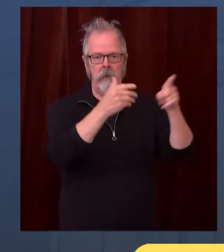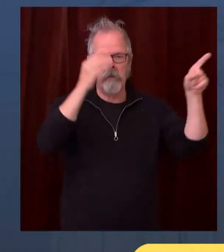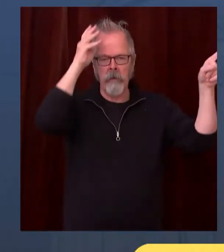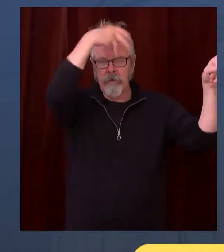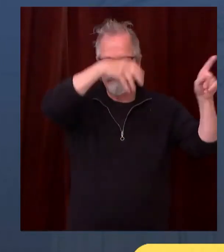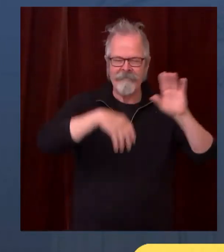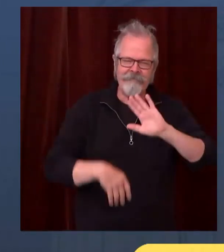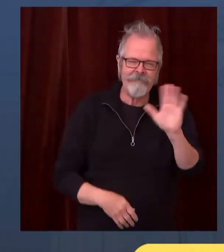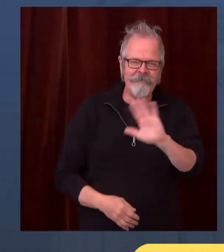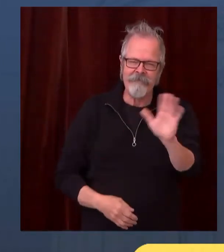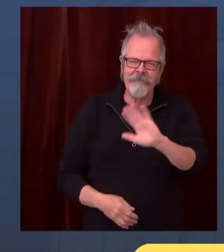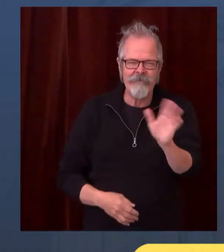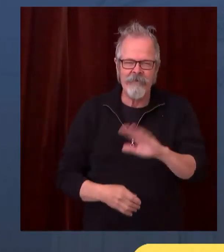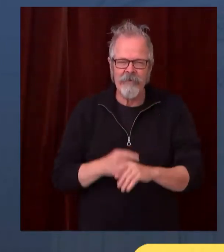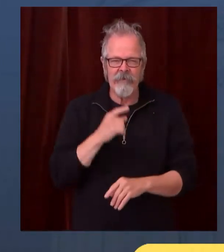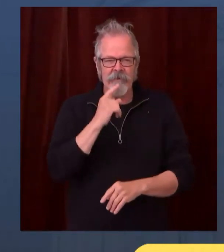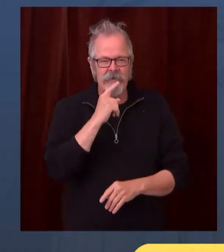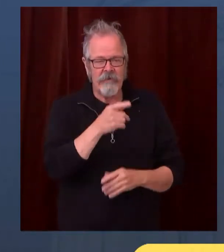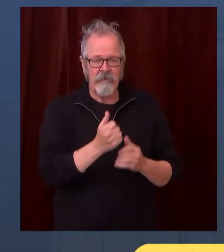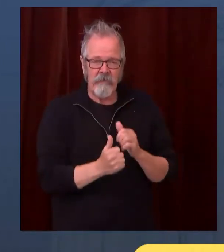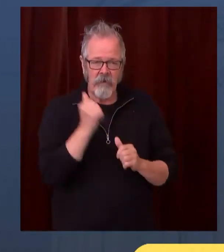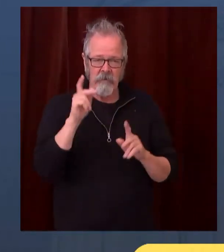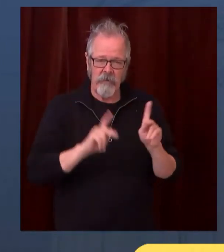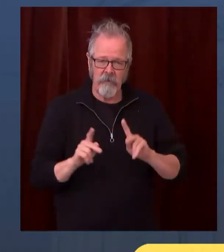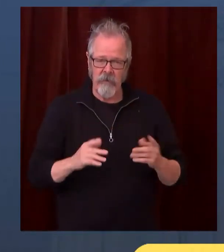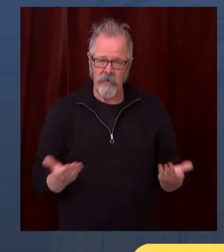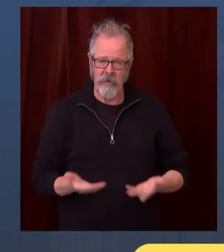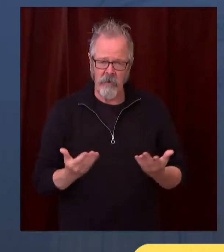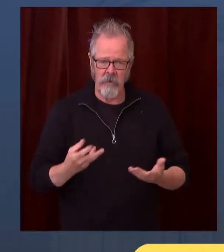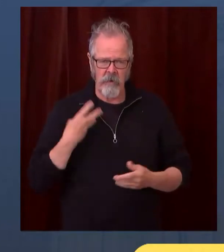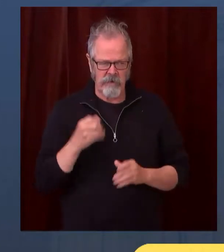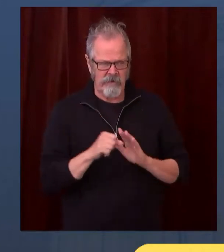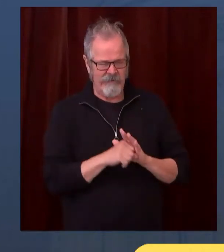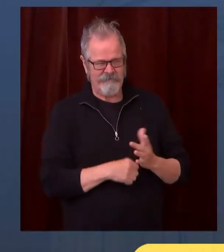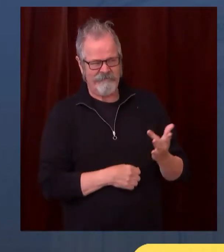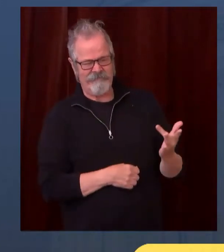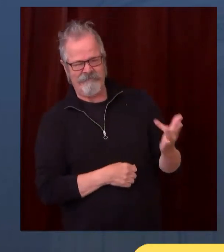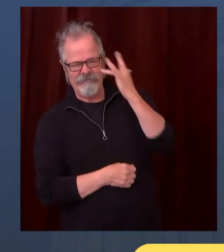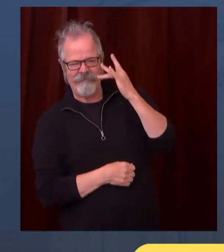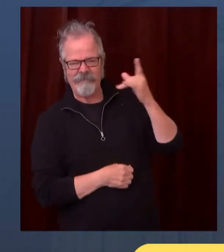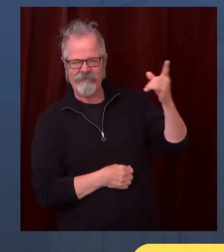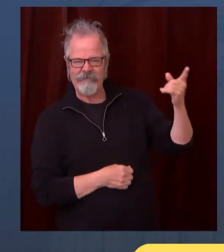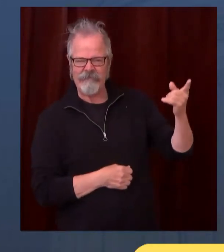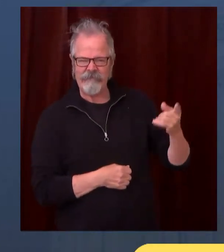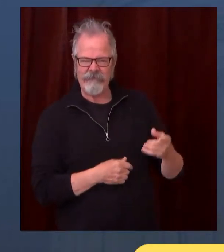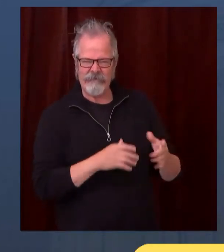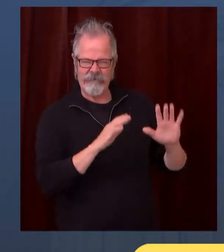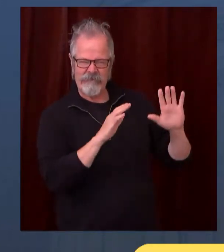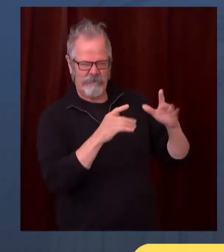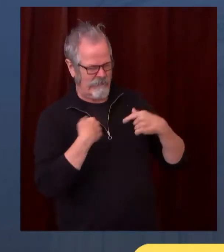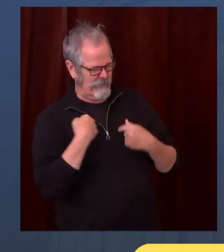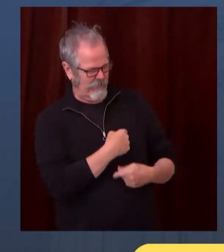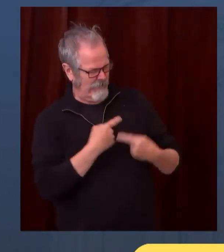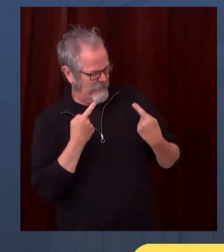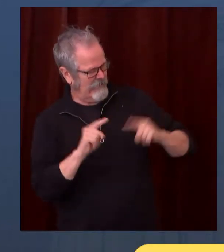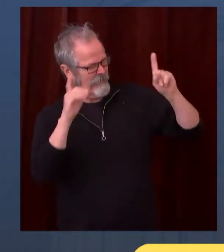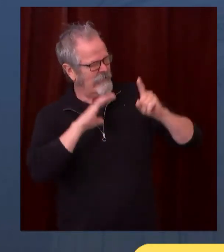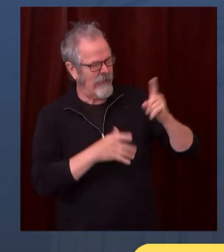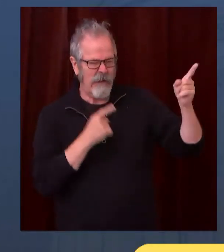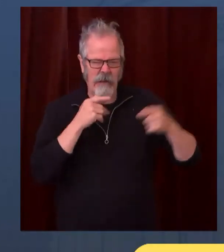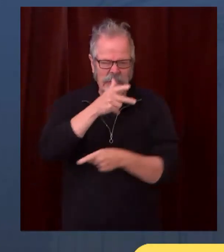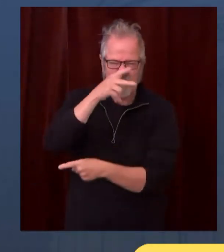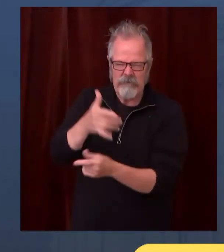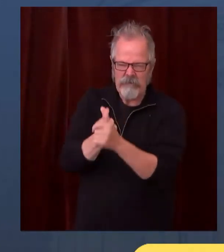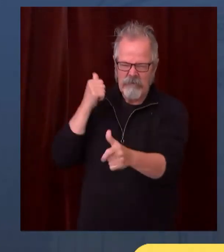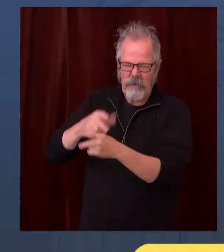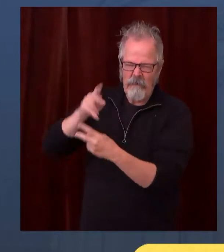this, and we ought to make sure that Washington State leads the nation as we have in so many other cases. We've shown